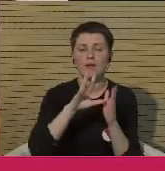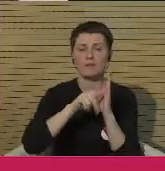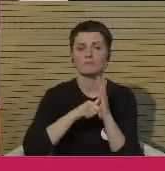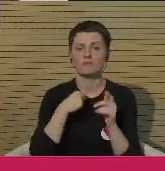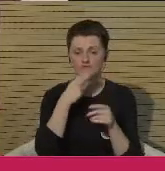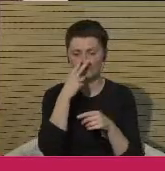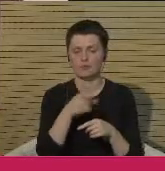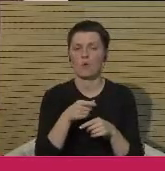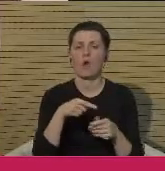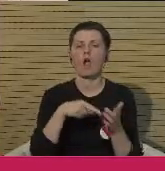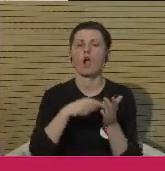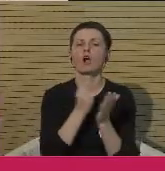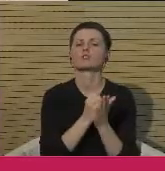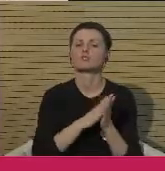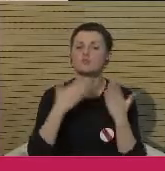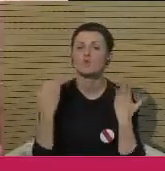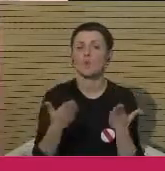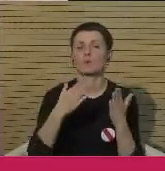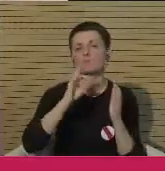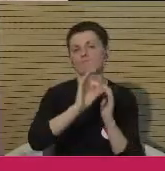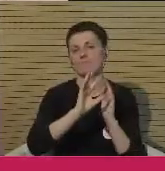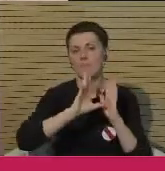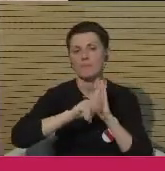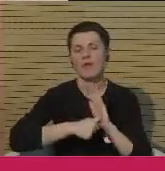there is also